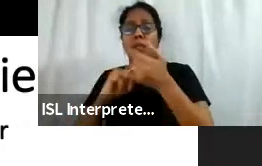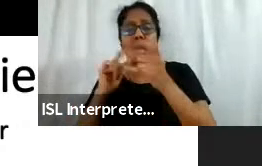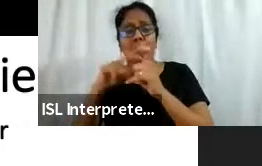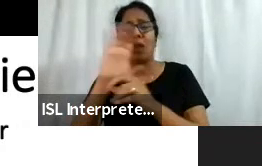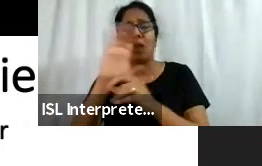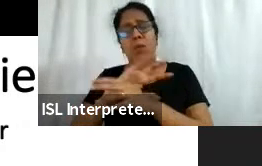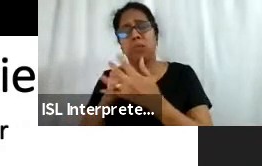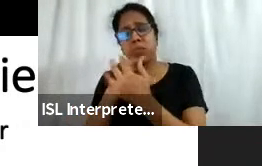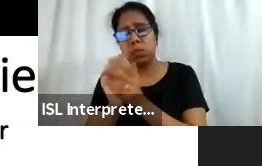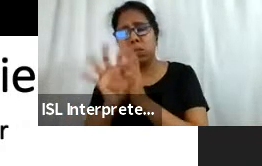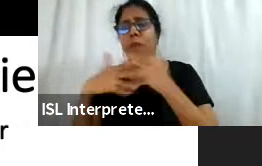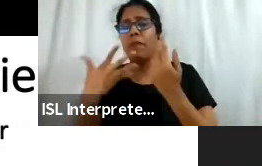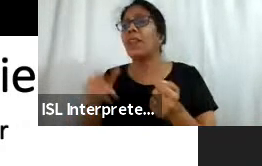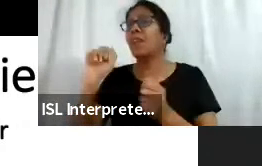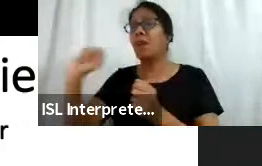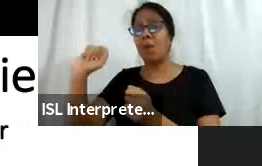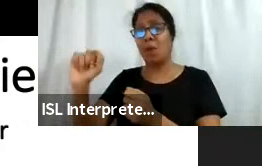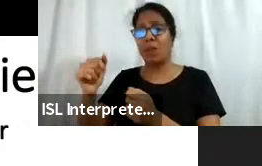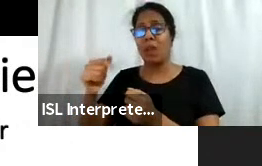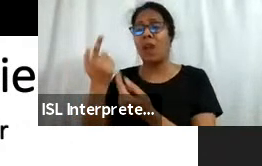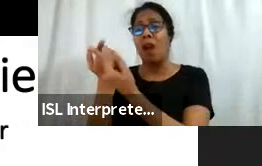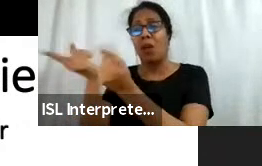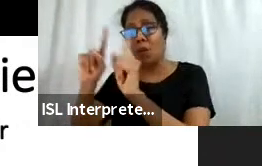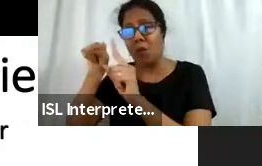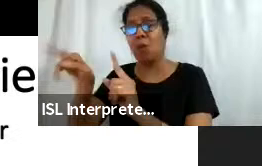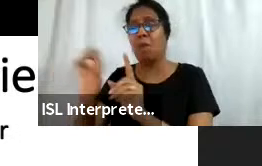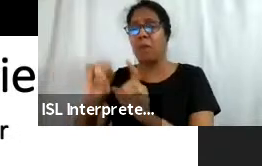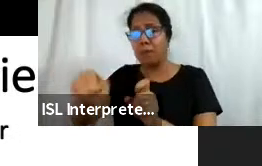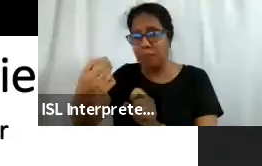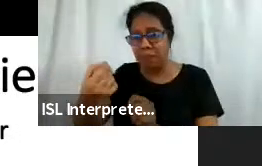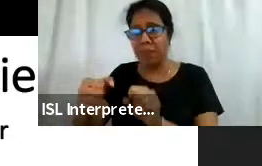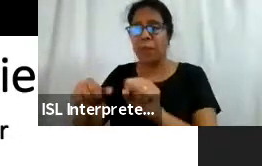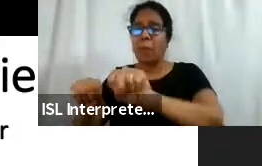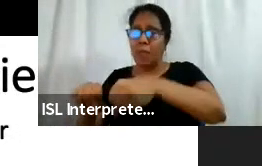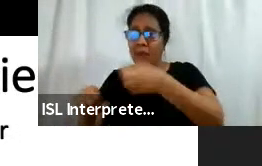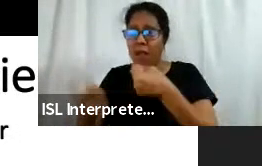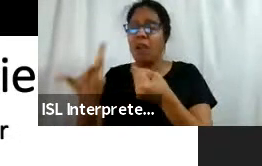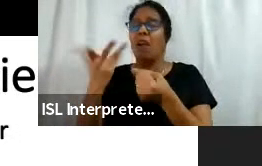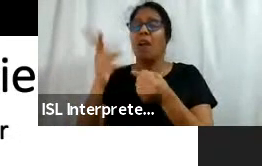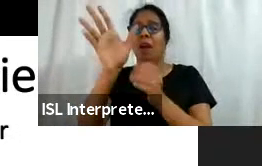himself, and the bathroom and the toilet with the regular